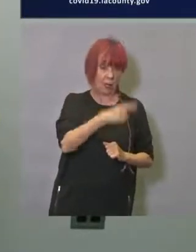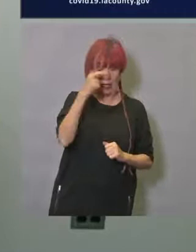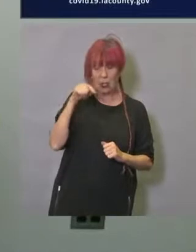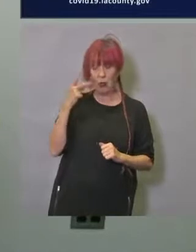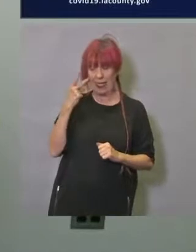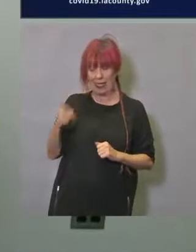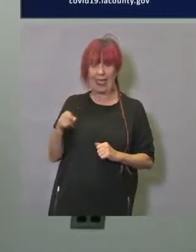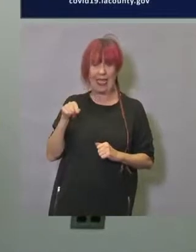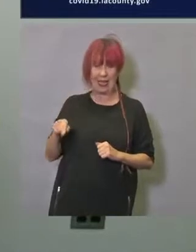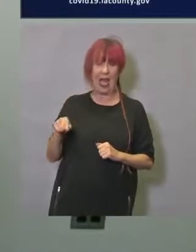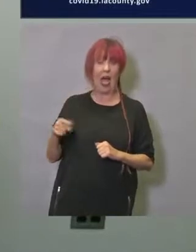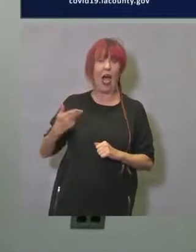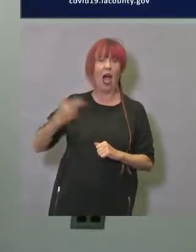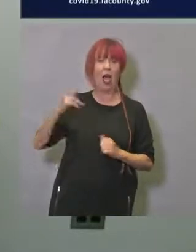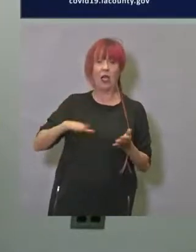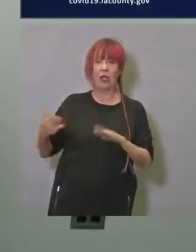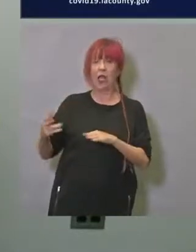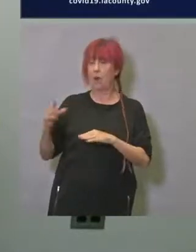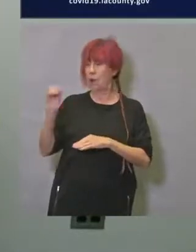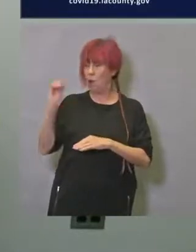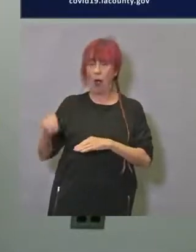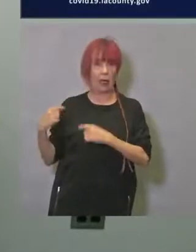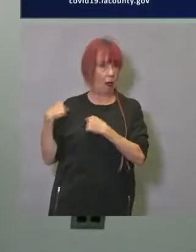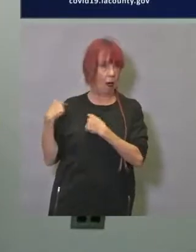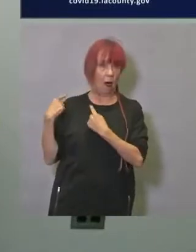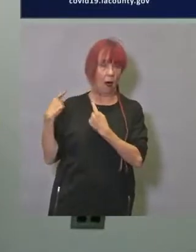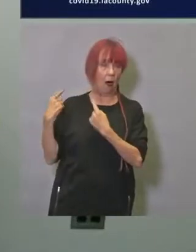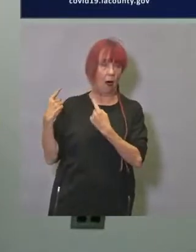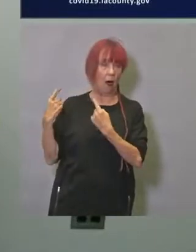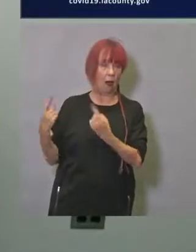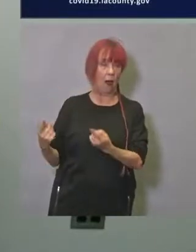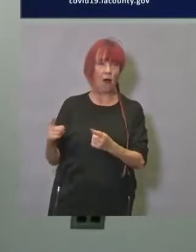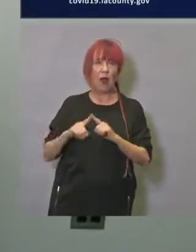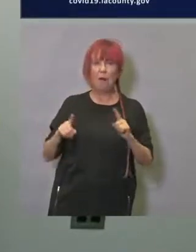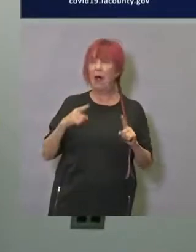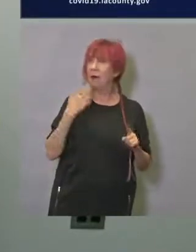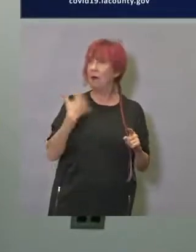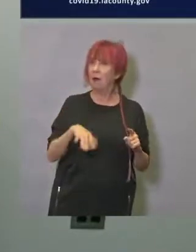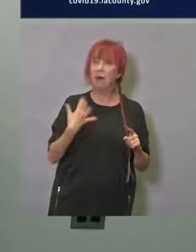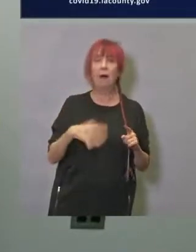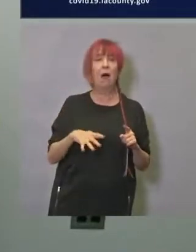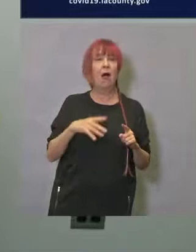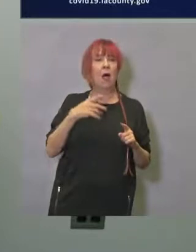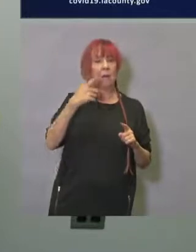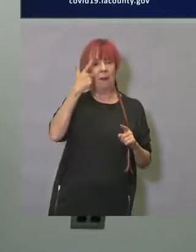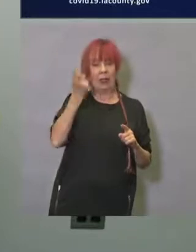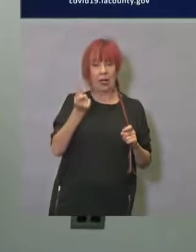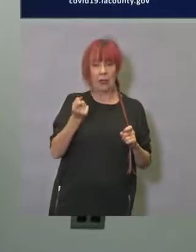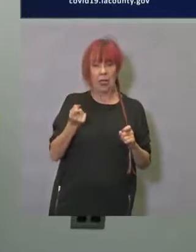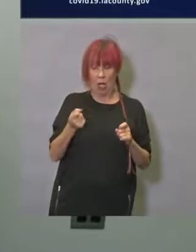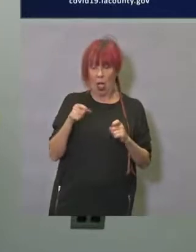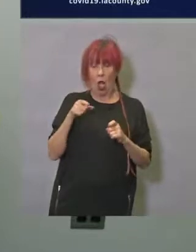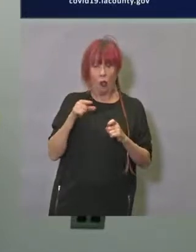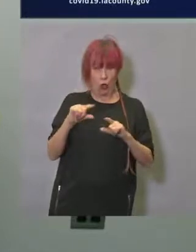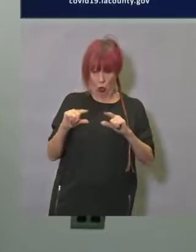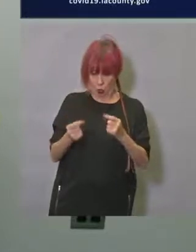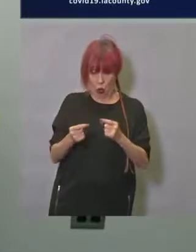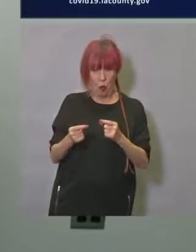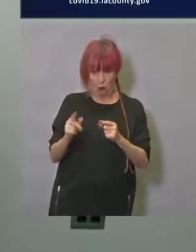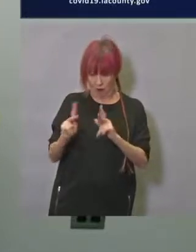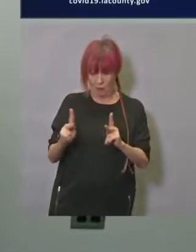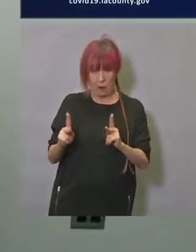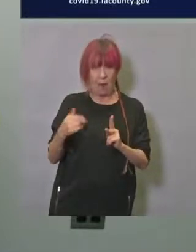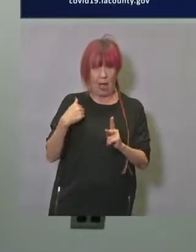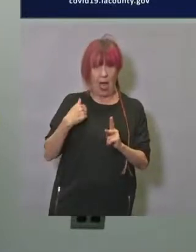mortality rate all along. What's staggering to realize is that the very group of folks who have the higher mortality rate